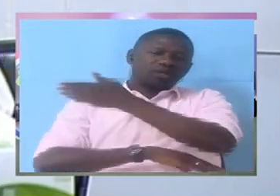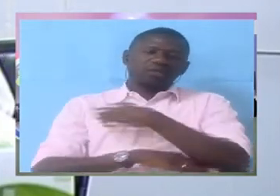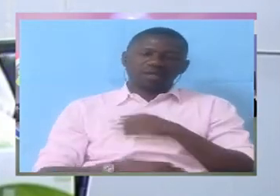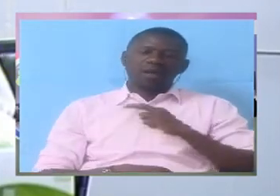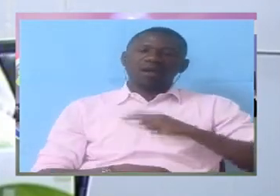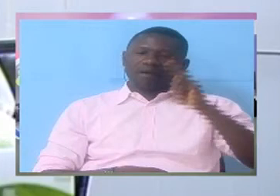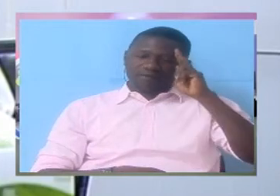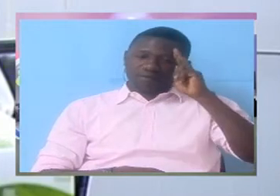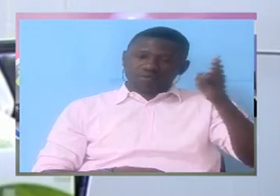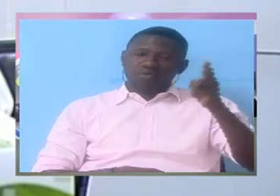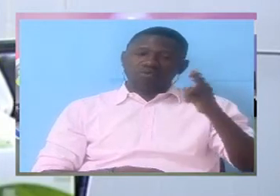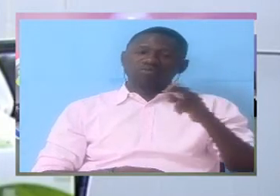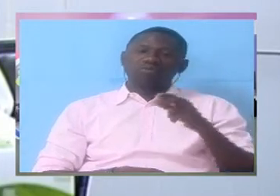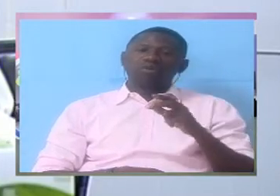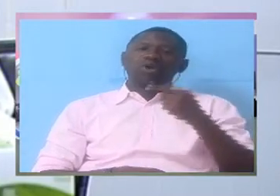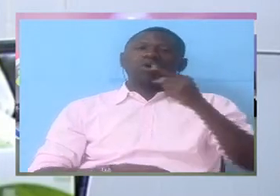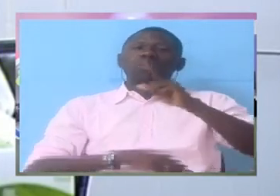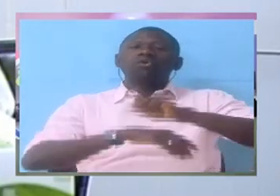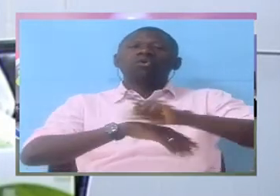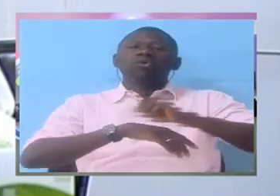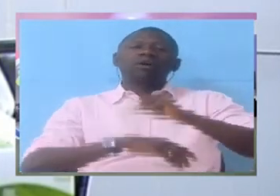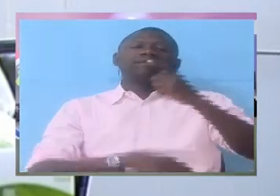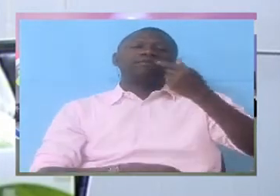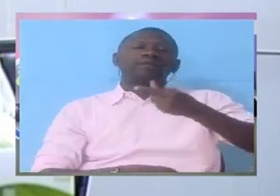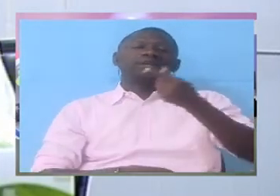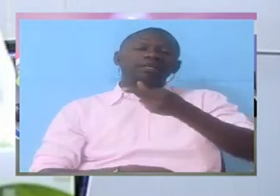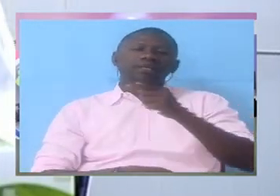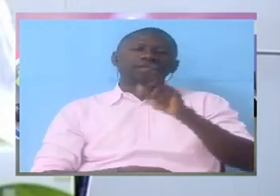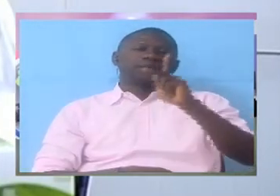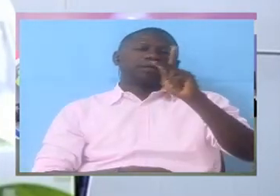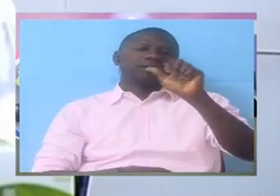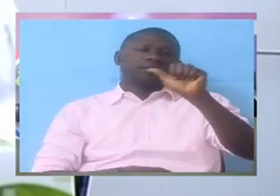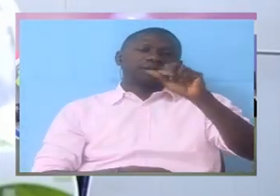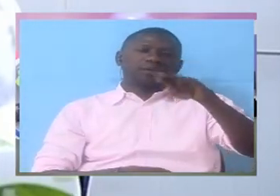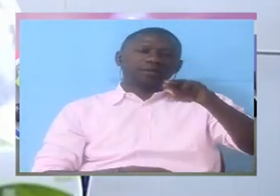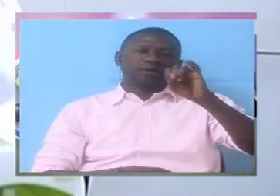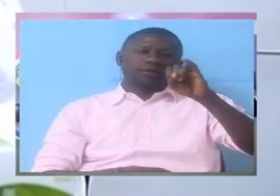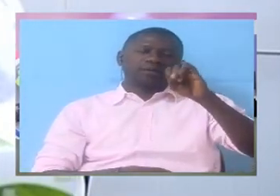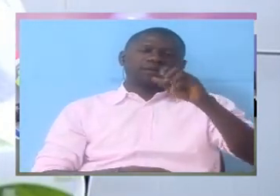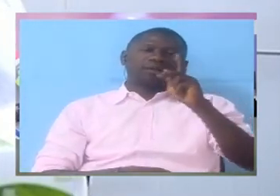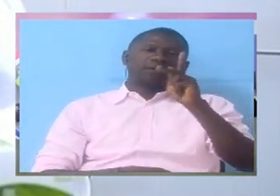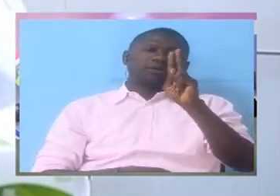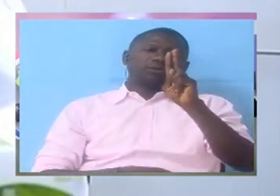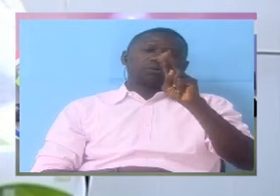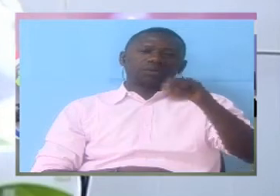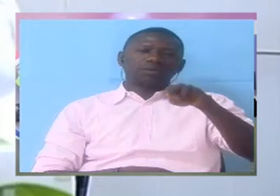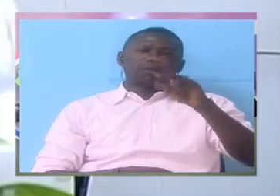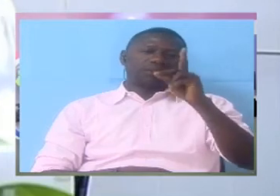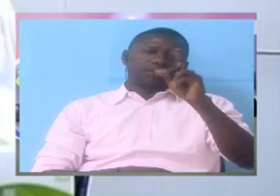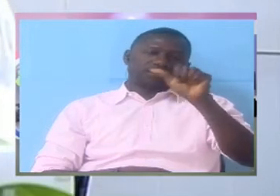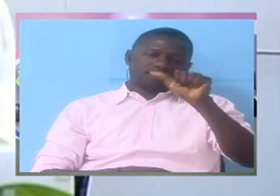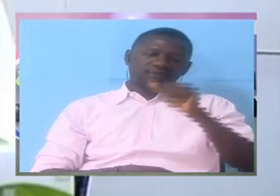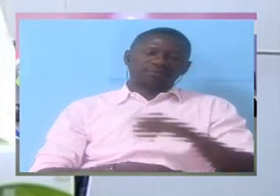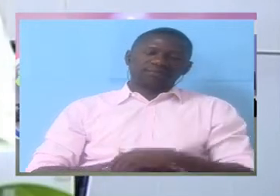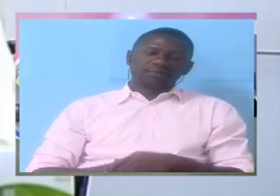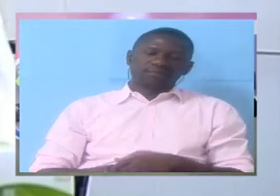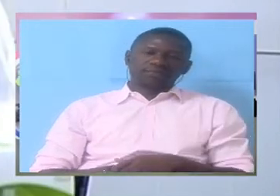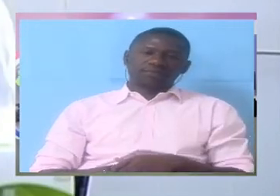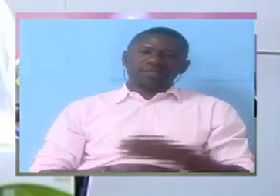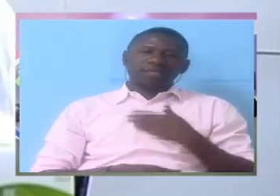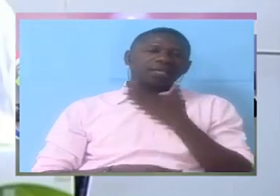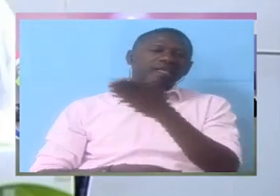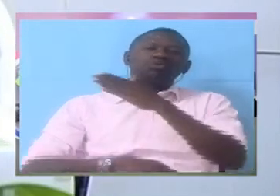Kanikunda. Ulfanal botana sate ultongulu tadamin Kanikunda. So you know this Amite school, the dormitories are single